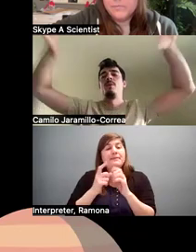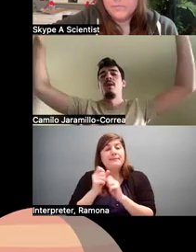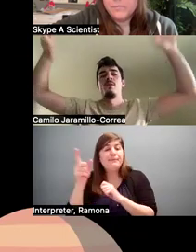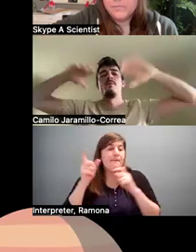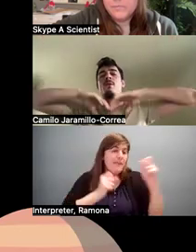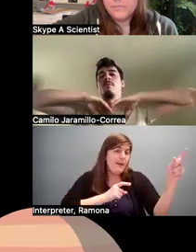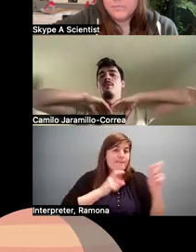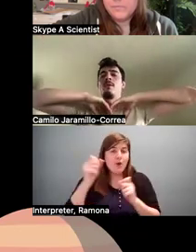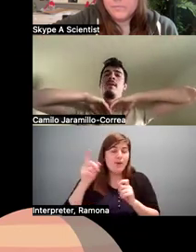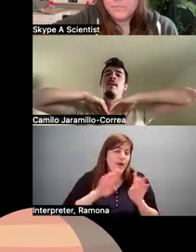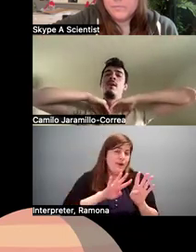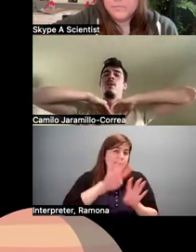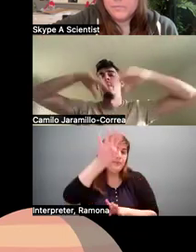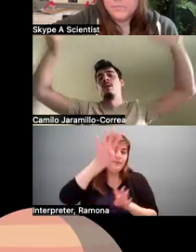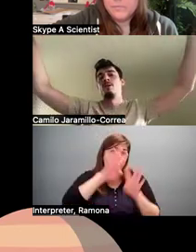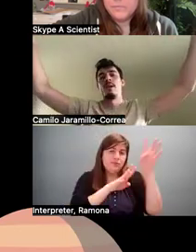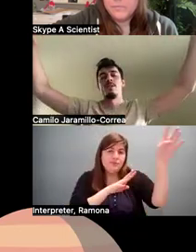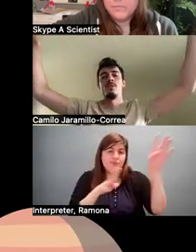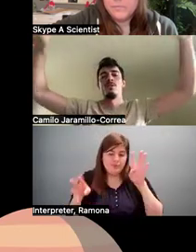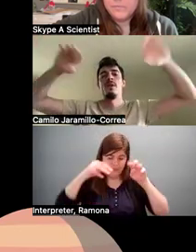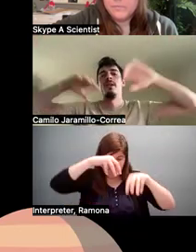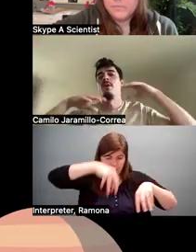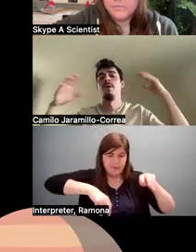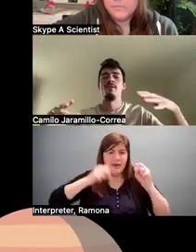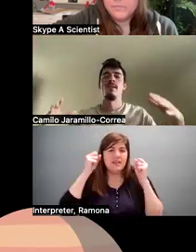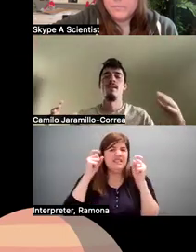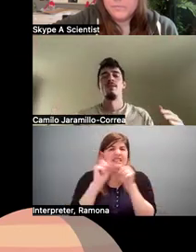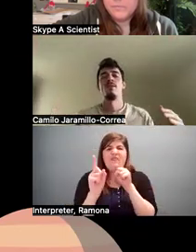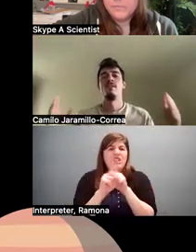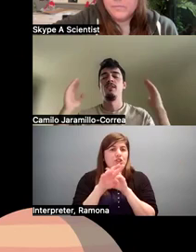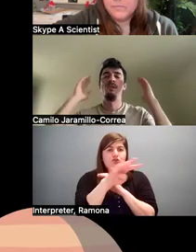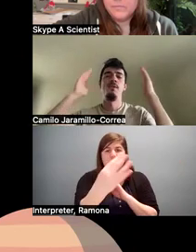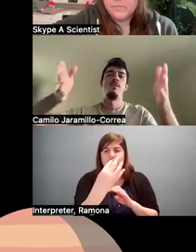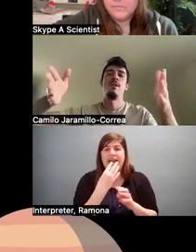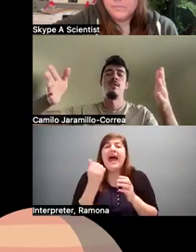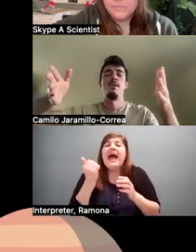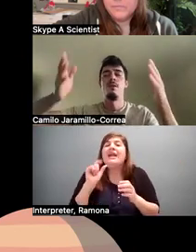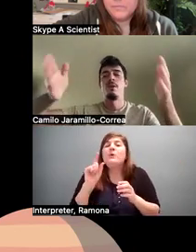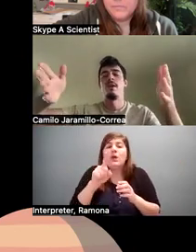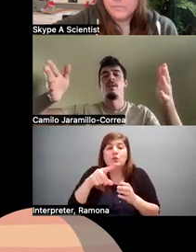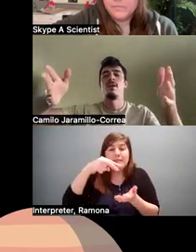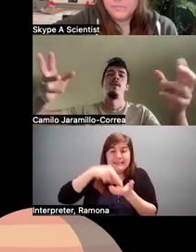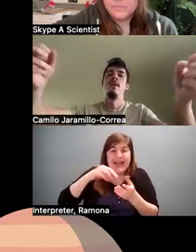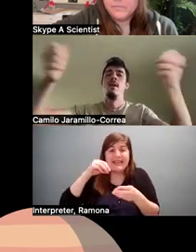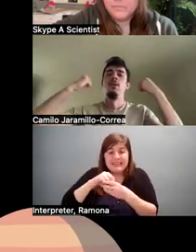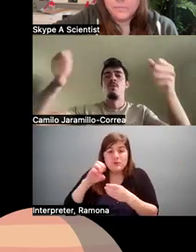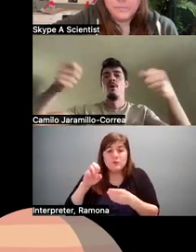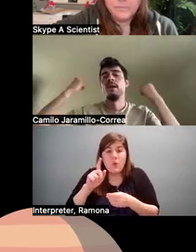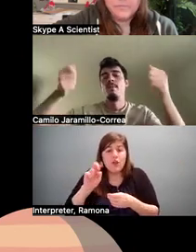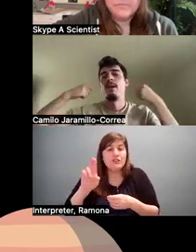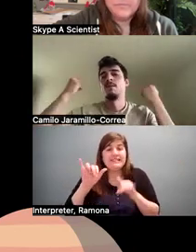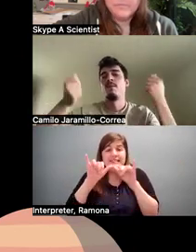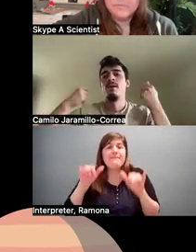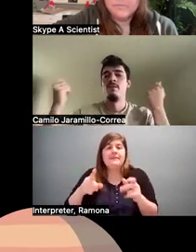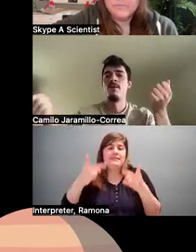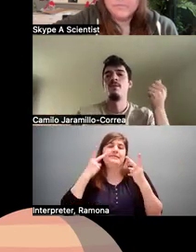being spewed out of the sun going in all directions. So anywhere you can stand in the solar system, you see if you're looking at the sun, you're probably